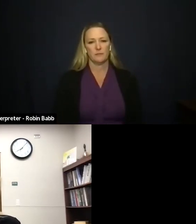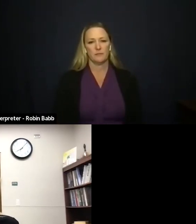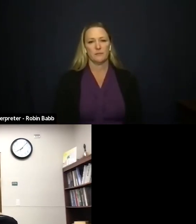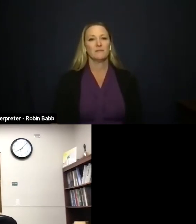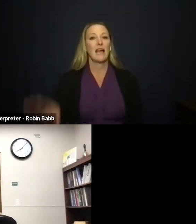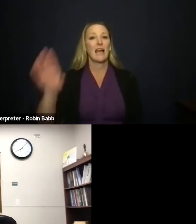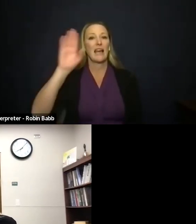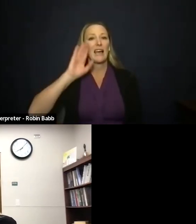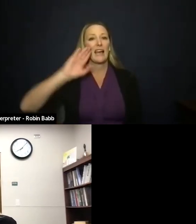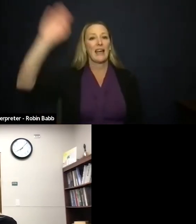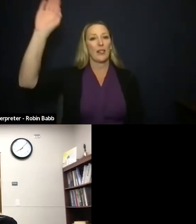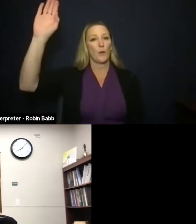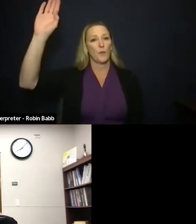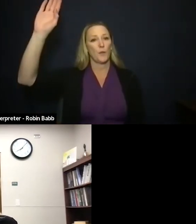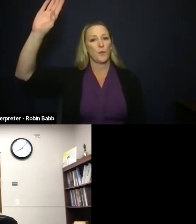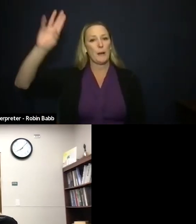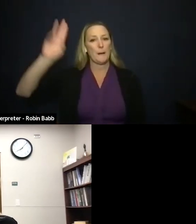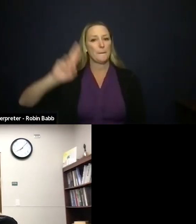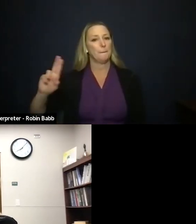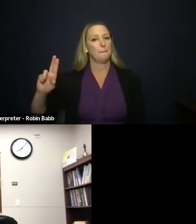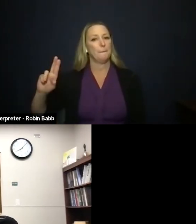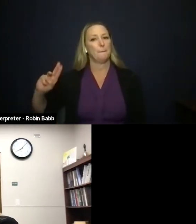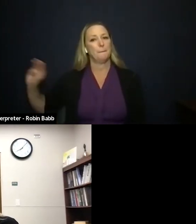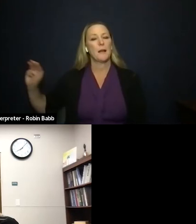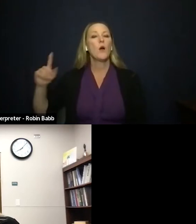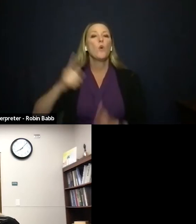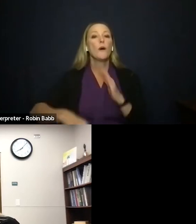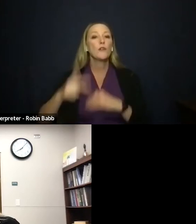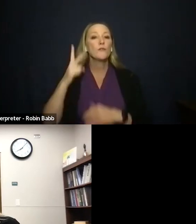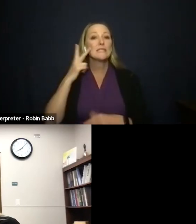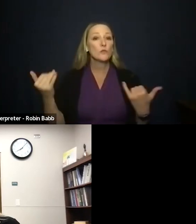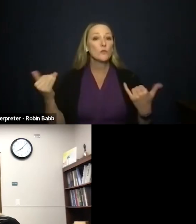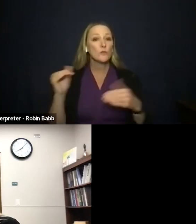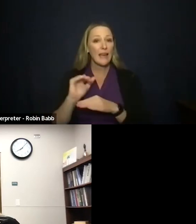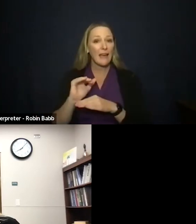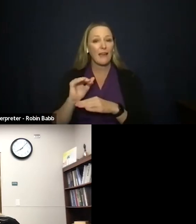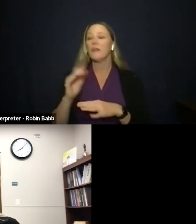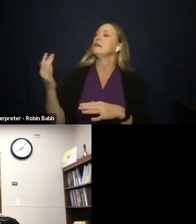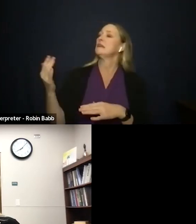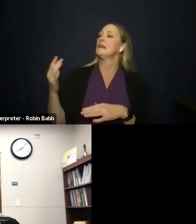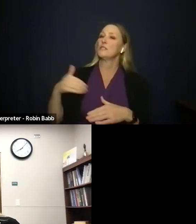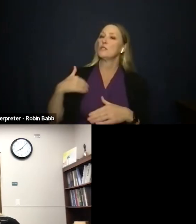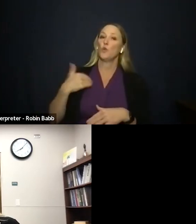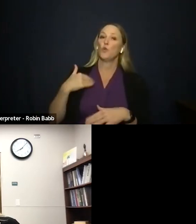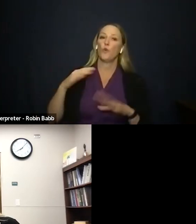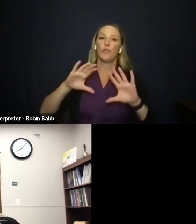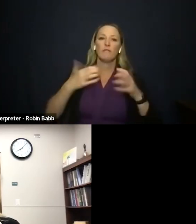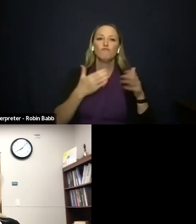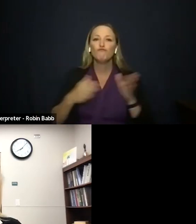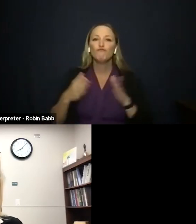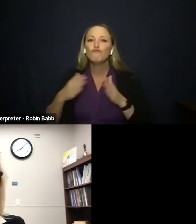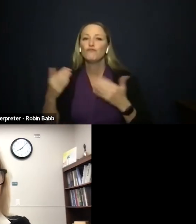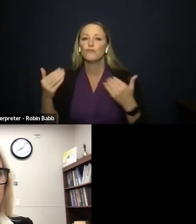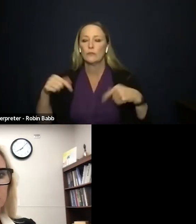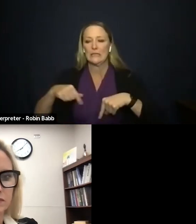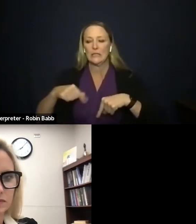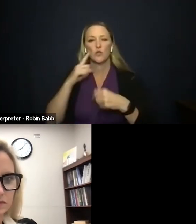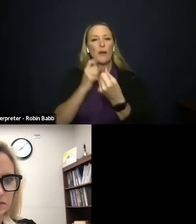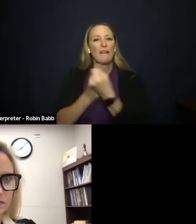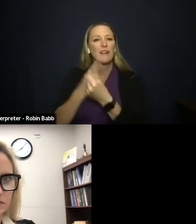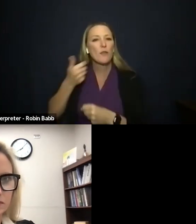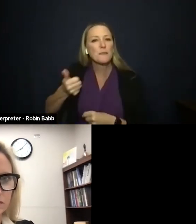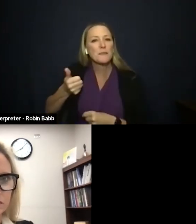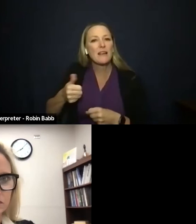hello um what you are seeing today is youth organizing in our community to advocate for themselves and their